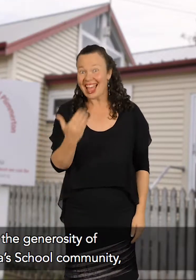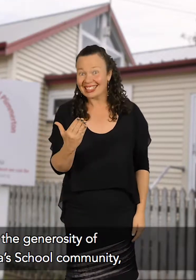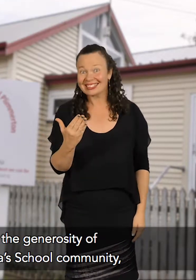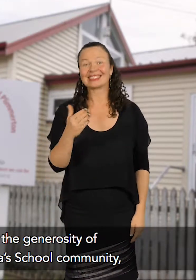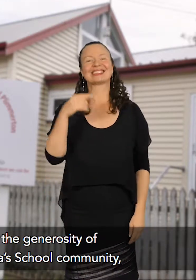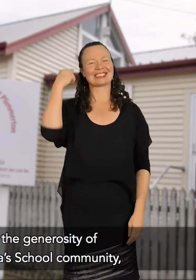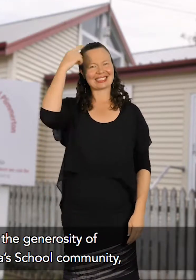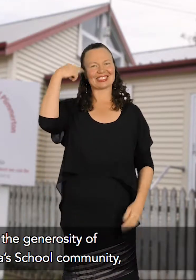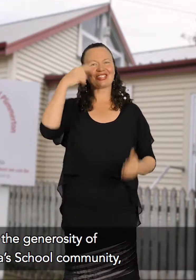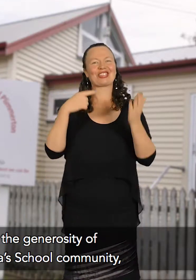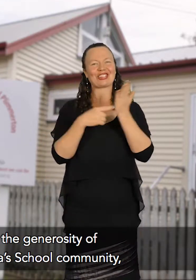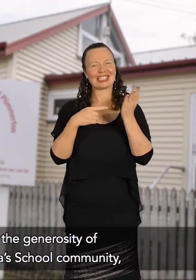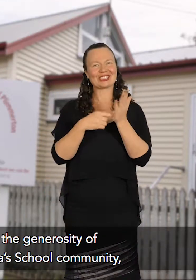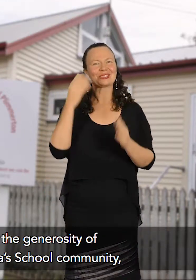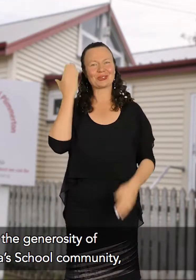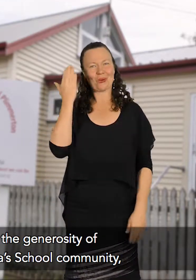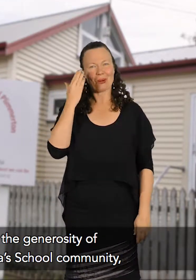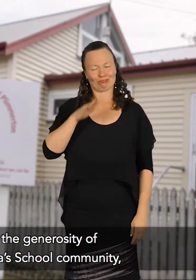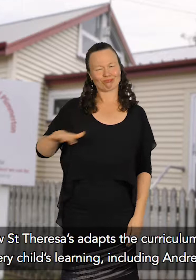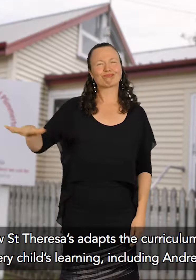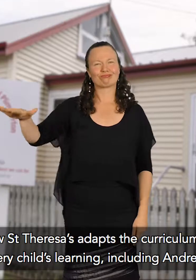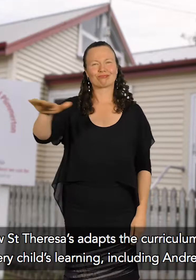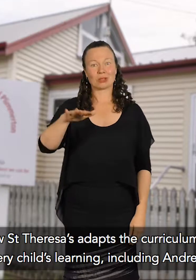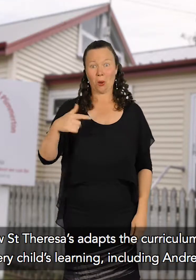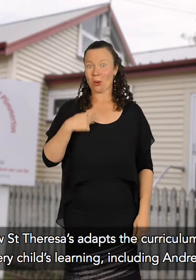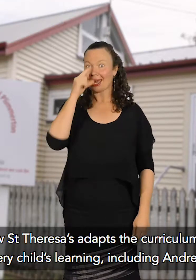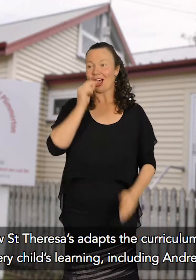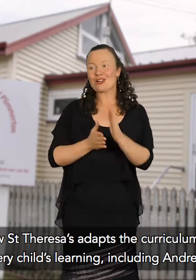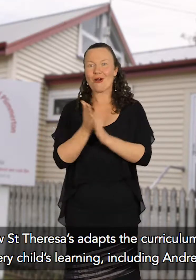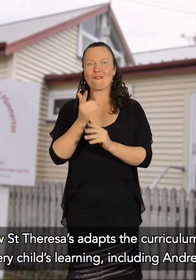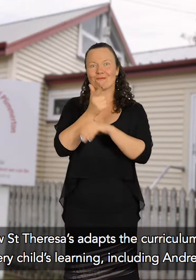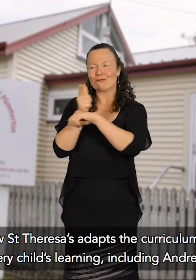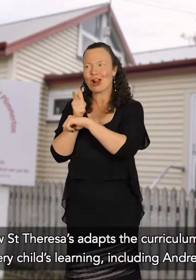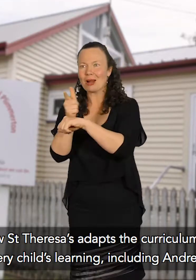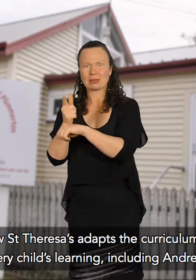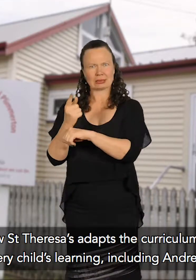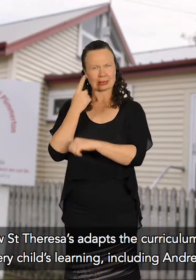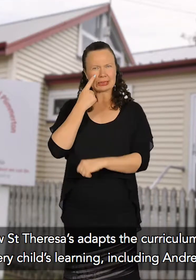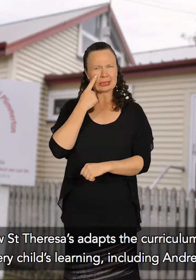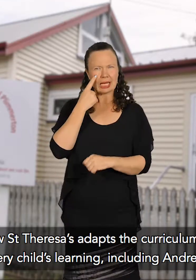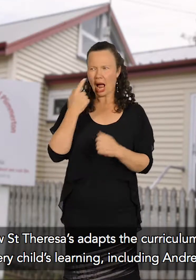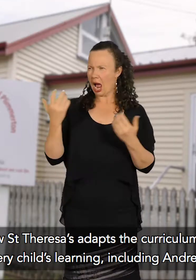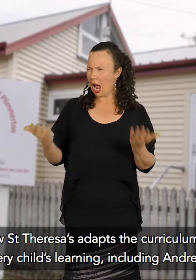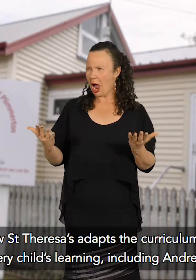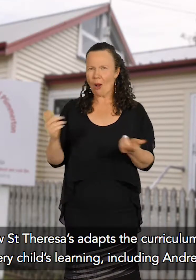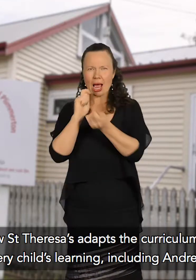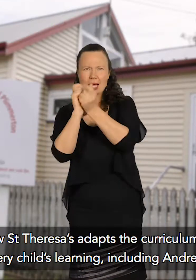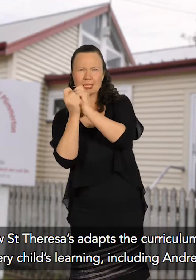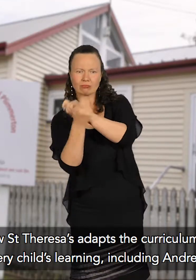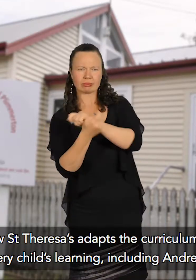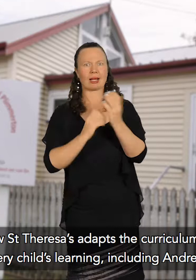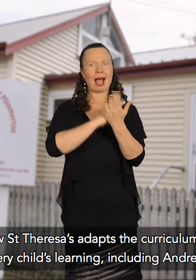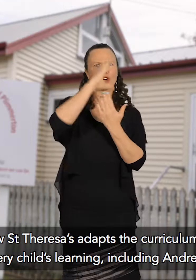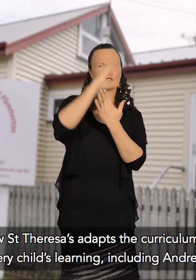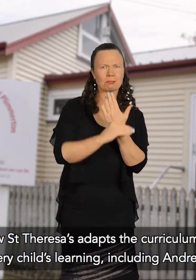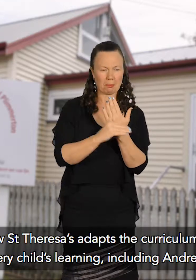Thanks to the generosity of the St Teresa School community, we were able to capture how St Teresa's adapts the curriculum to cater for